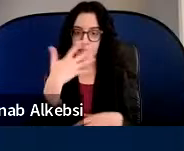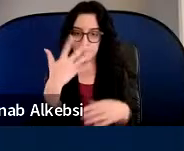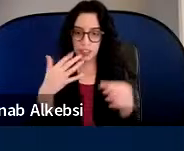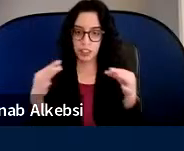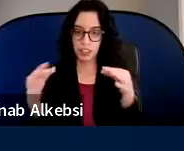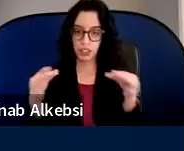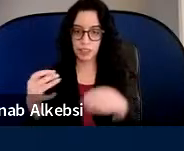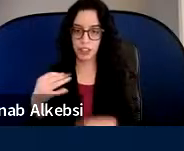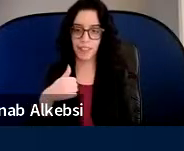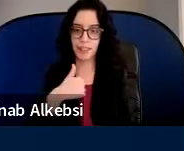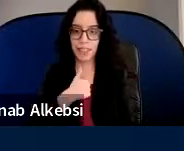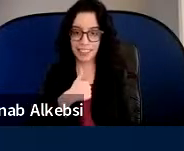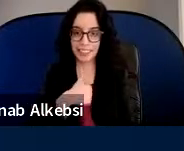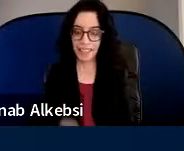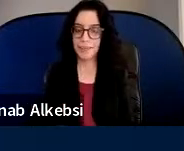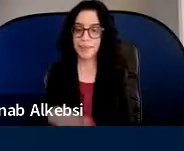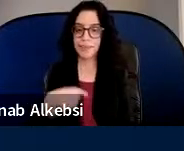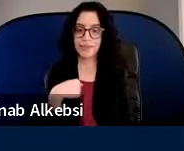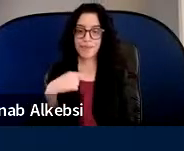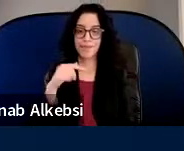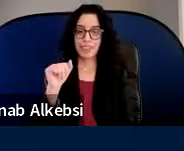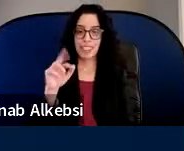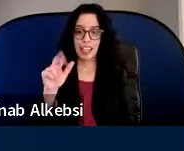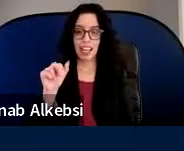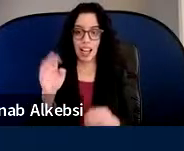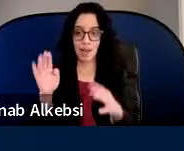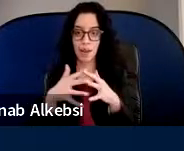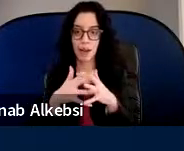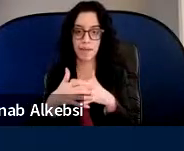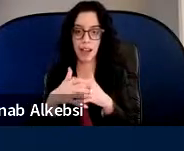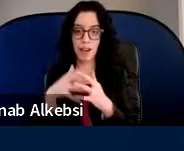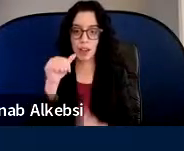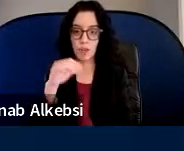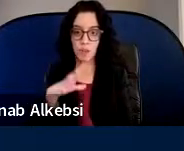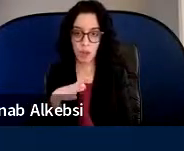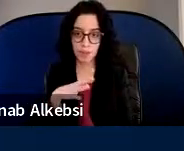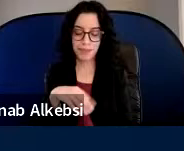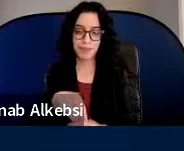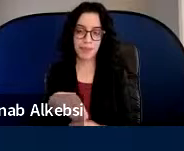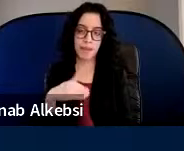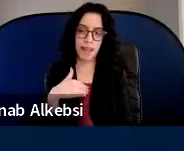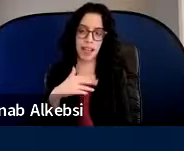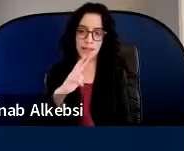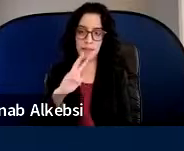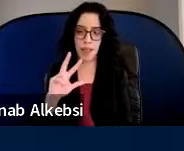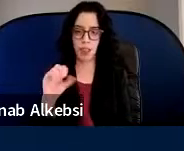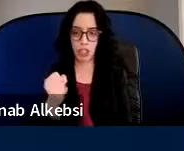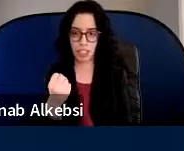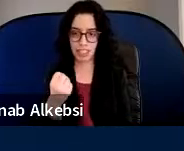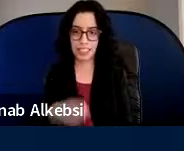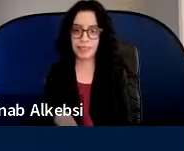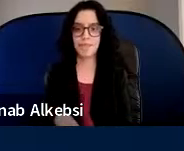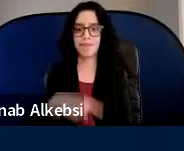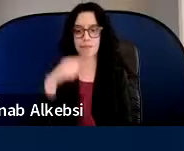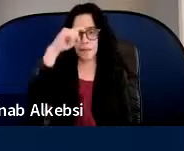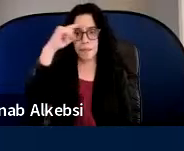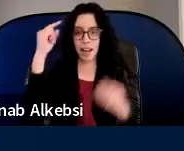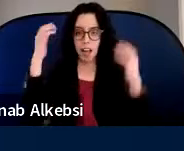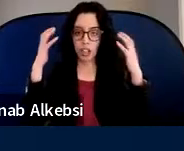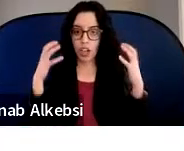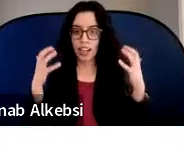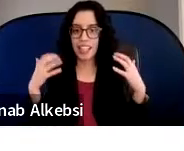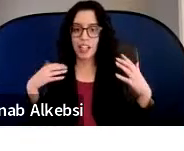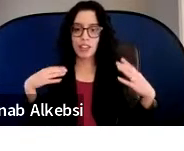Good afternoon. First, I'm going to give a visible description. I am an Arab American woman in